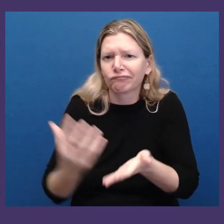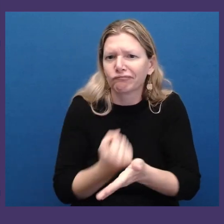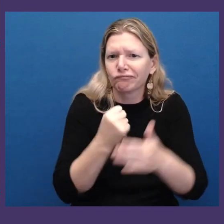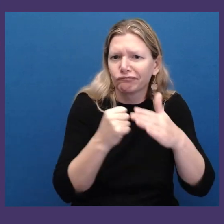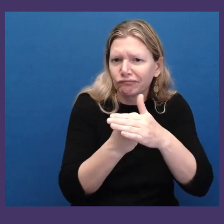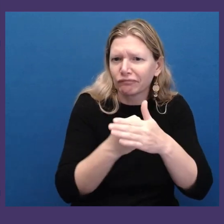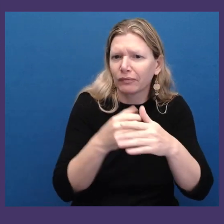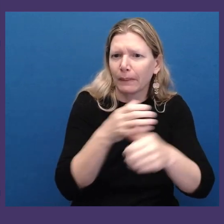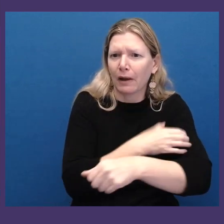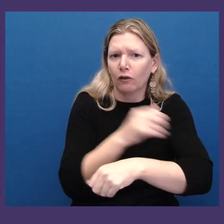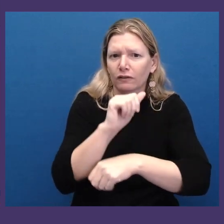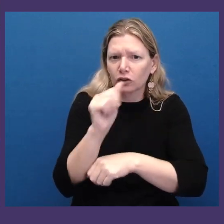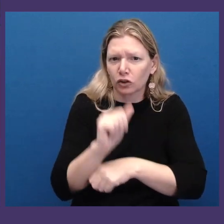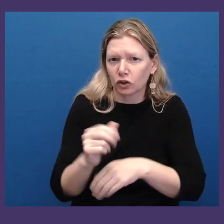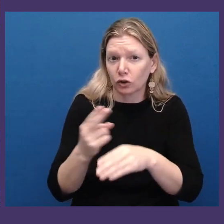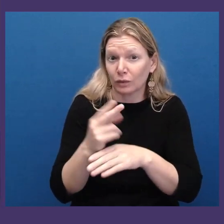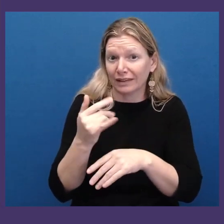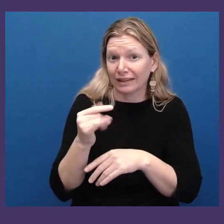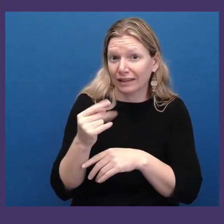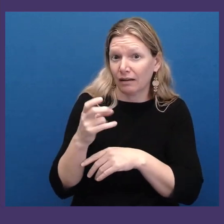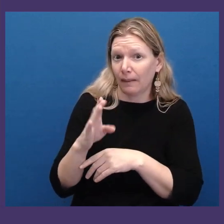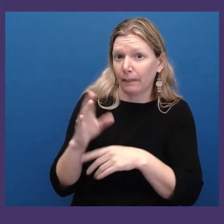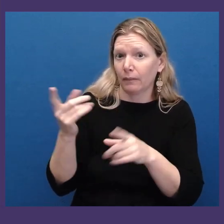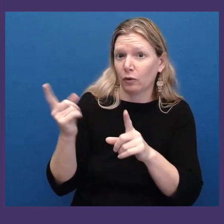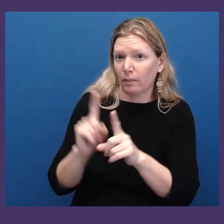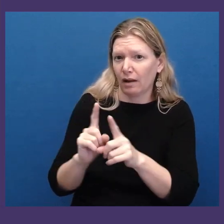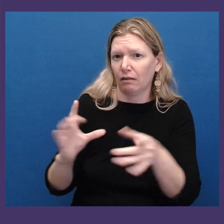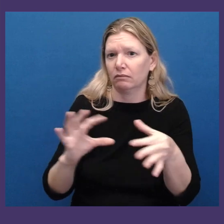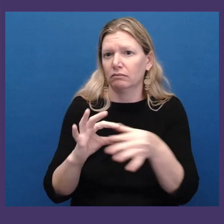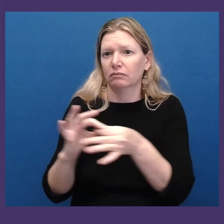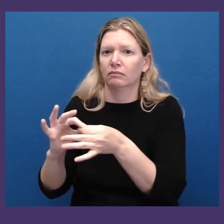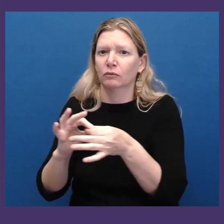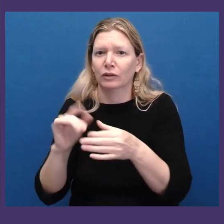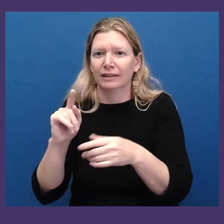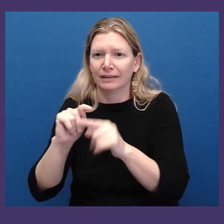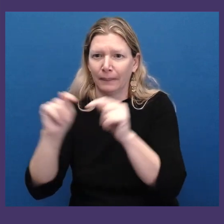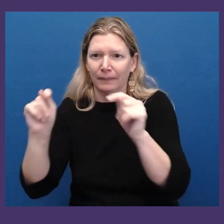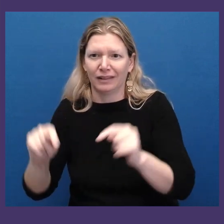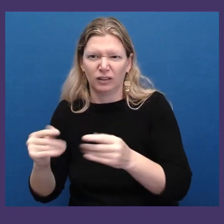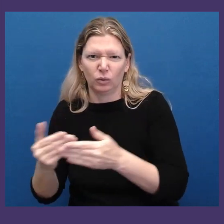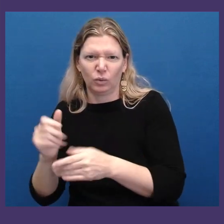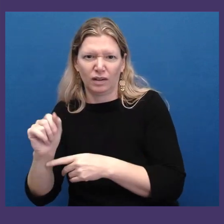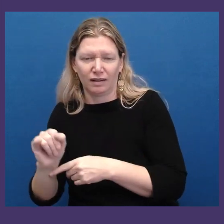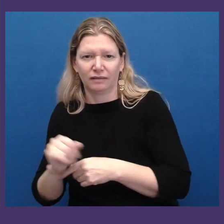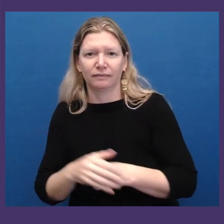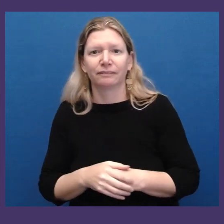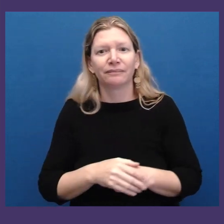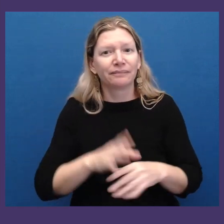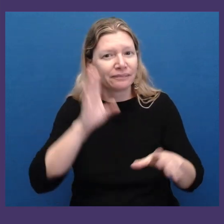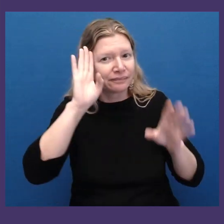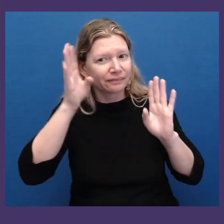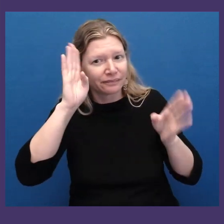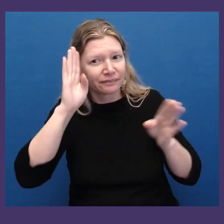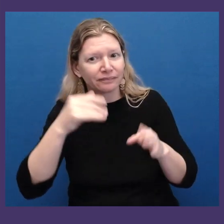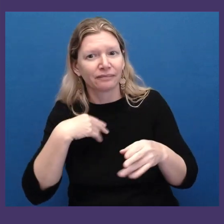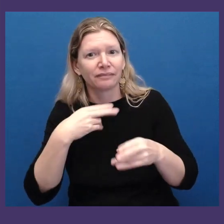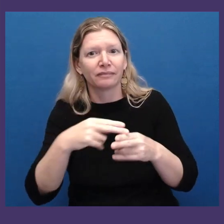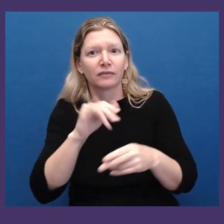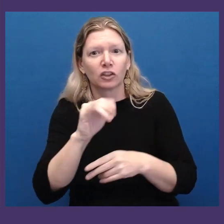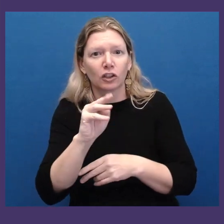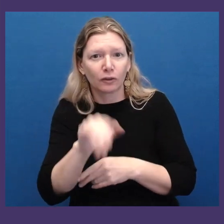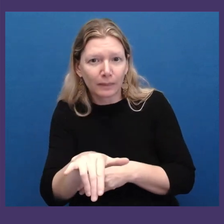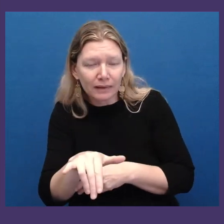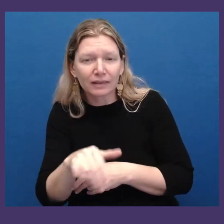app gallery. Hi, my name is Jeremy Lickness. I'm a product manager on the .NET team. And